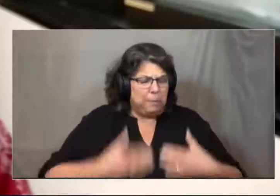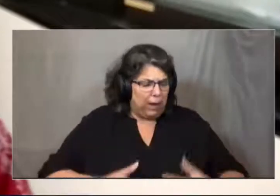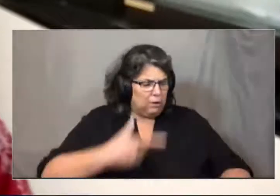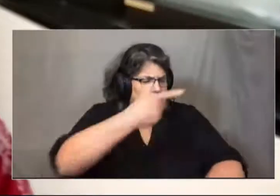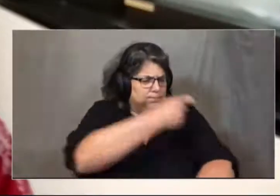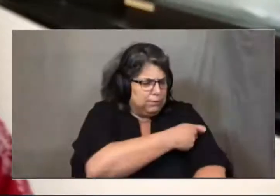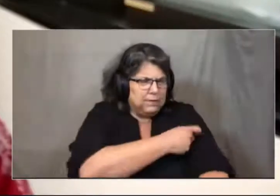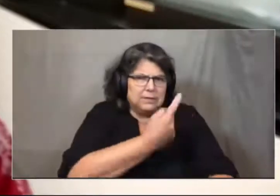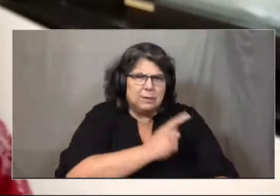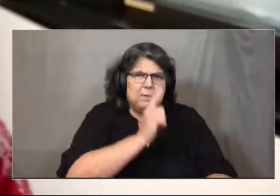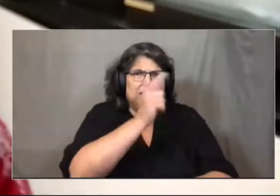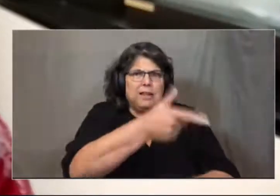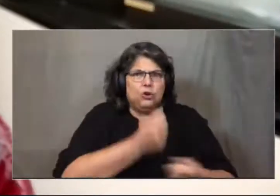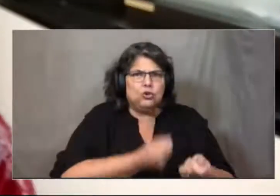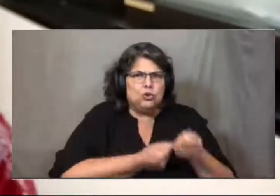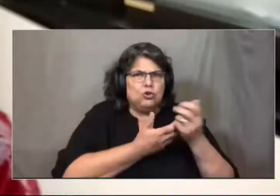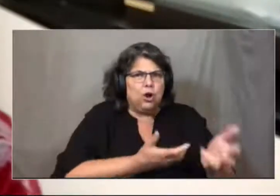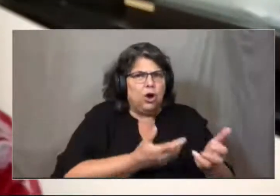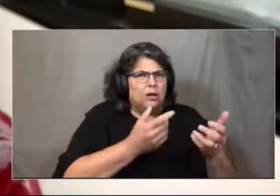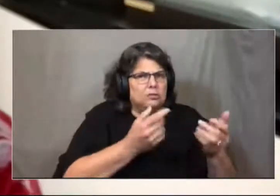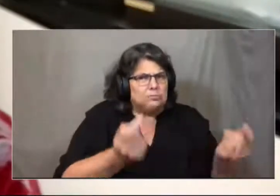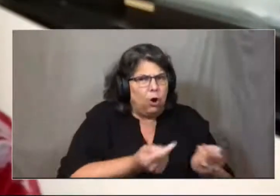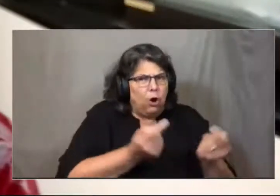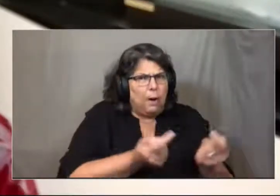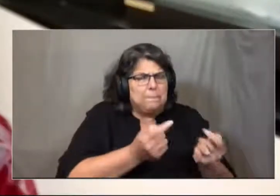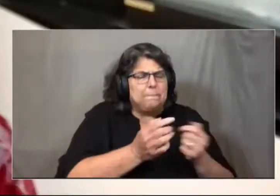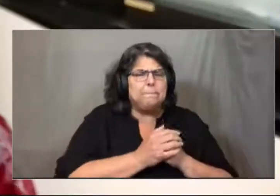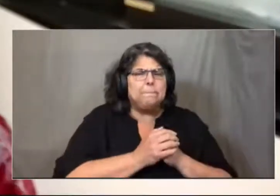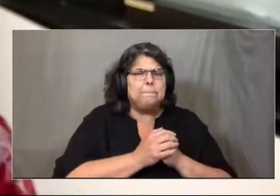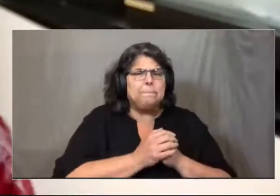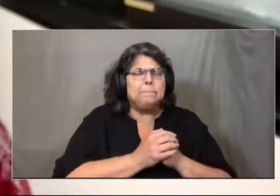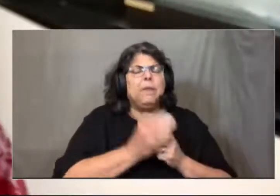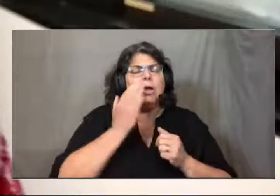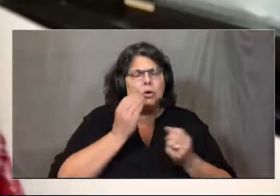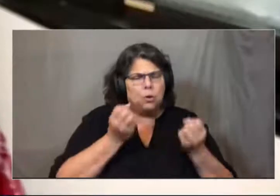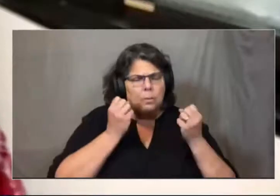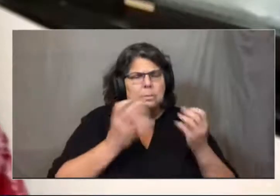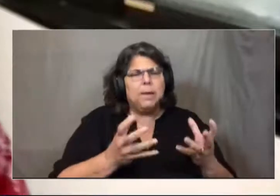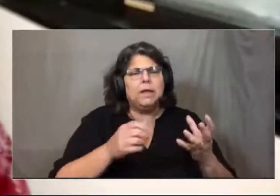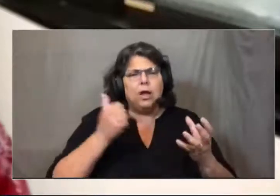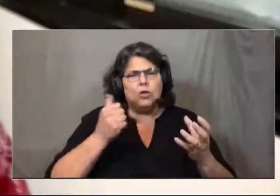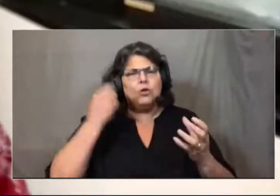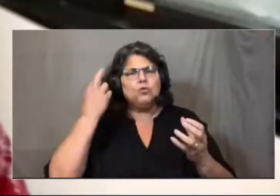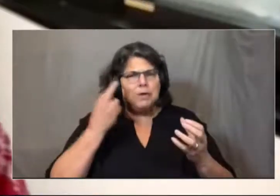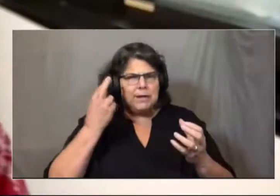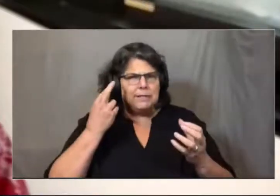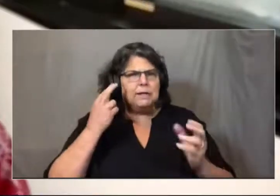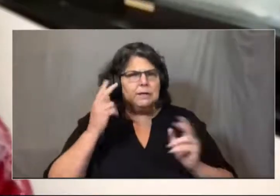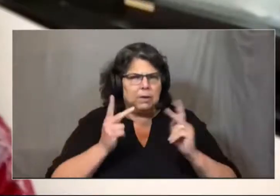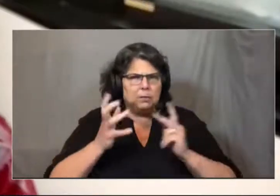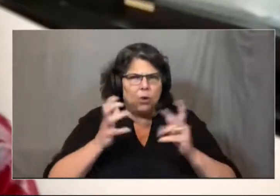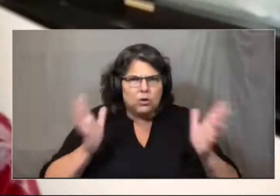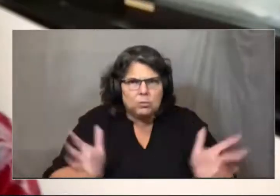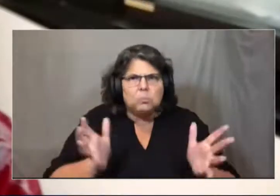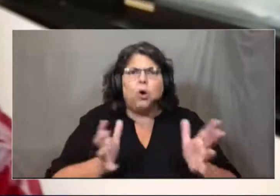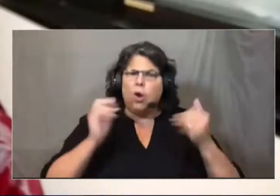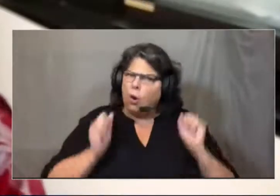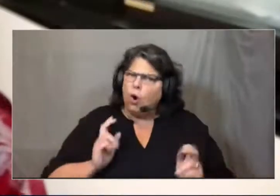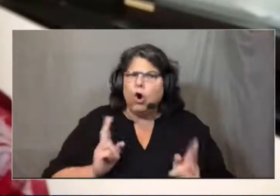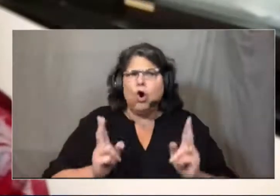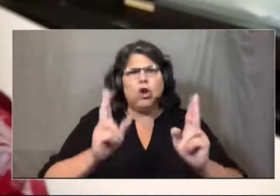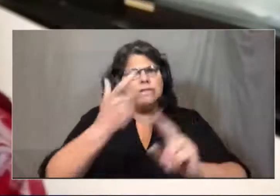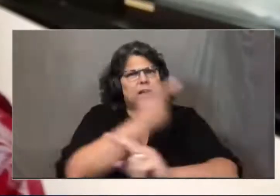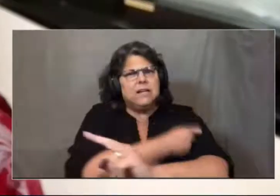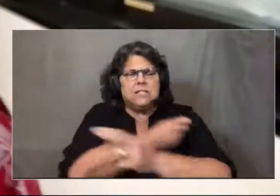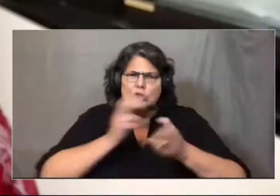I know that there's a lot of other interests and forces at work to try and promote, the early vaccine.